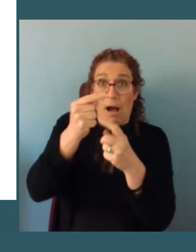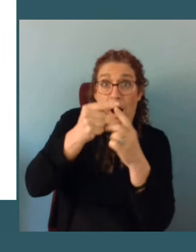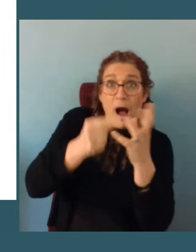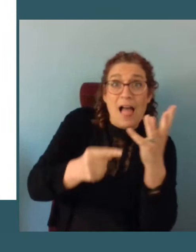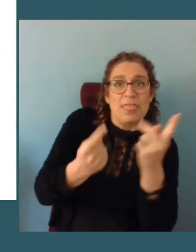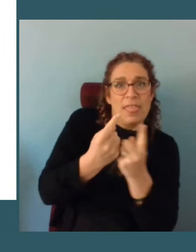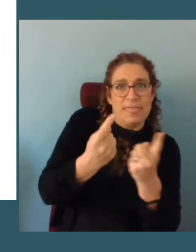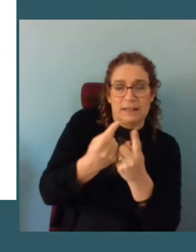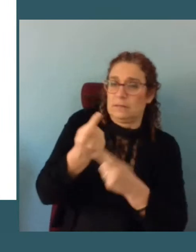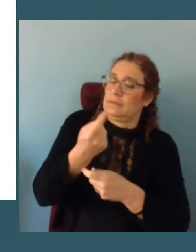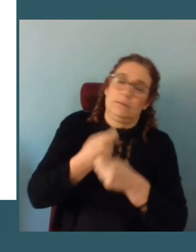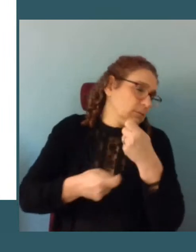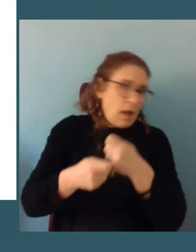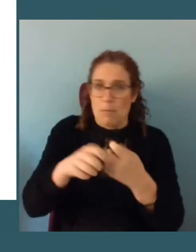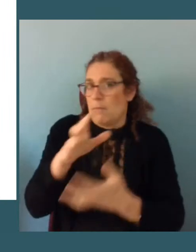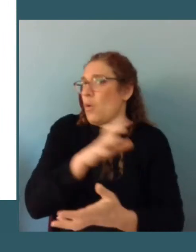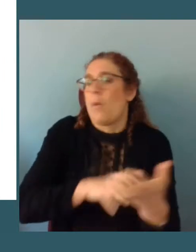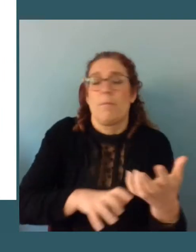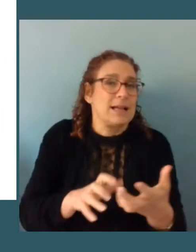play.